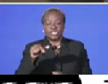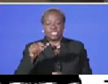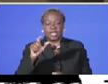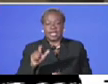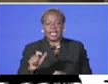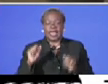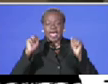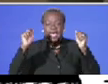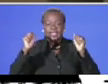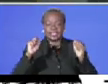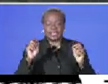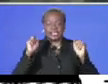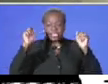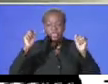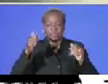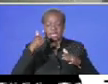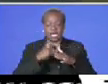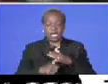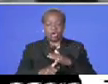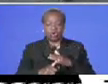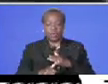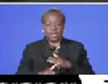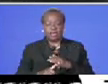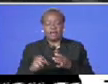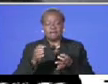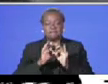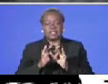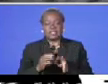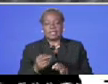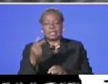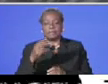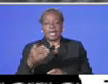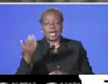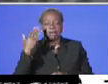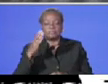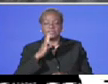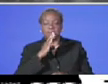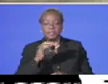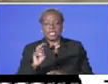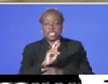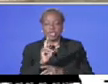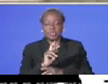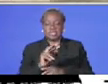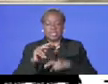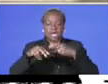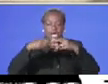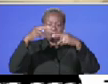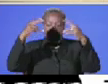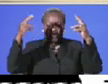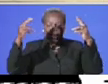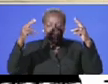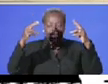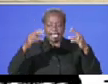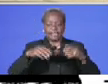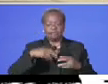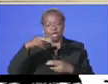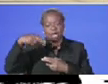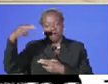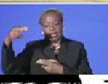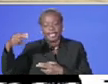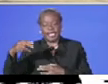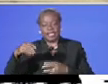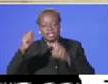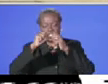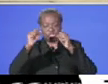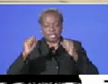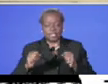undergoing renovations after being used as a hurricane shelter. Work has stopped, but should resume soon.